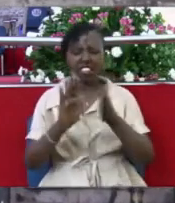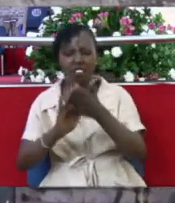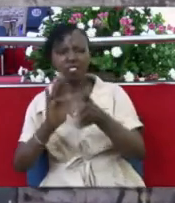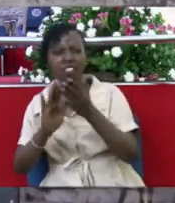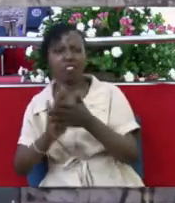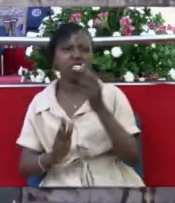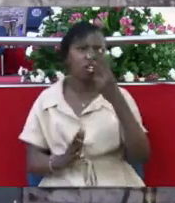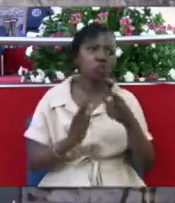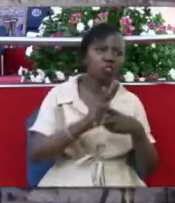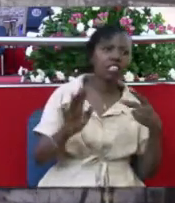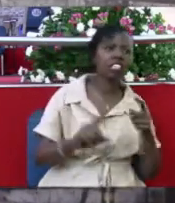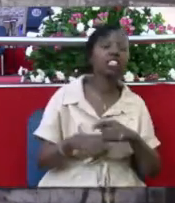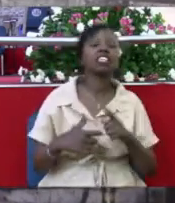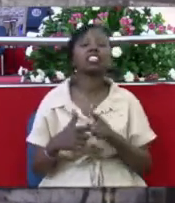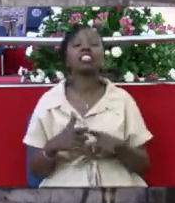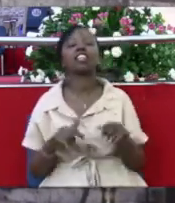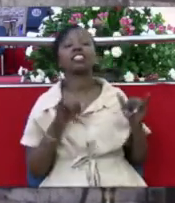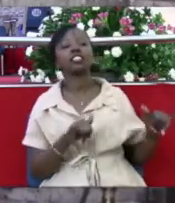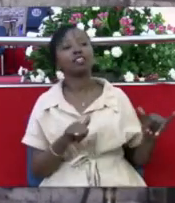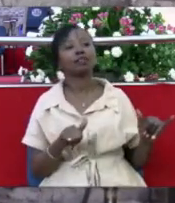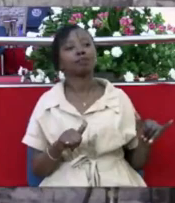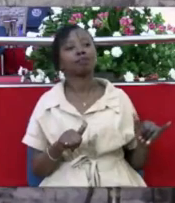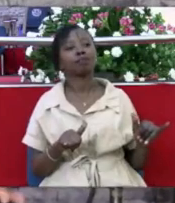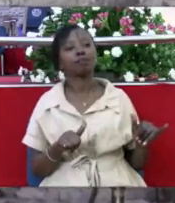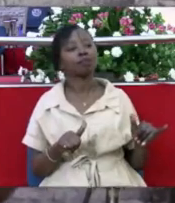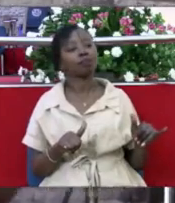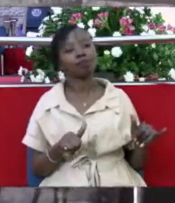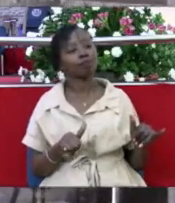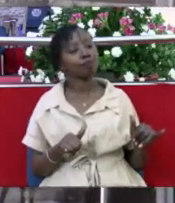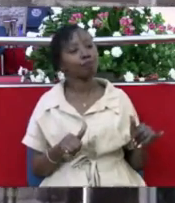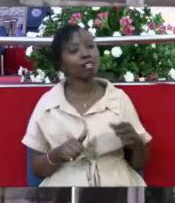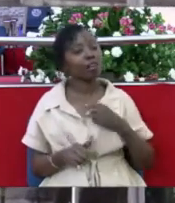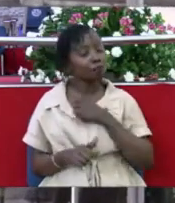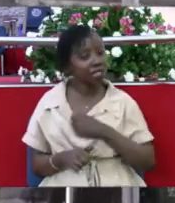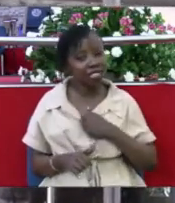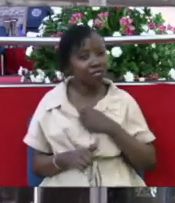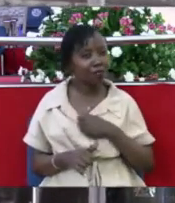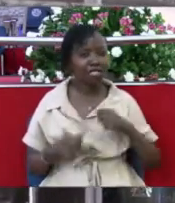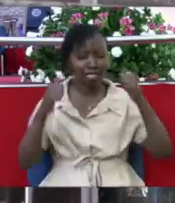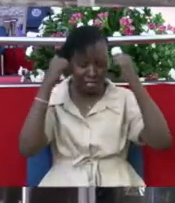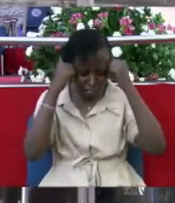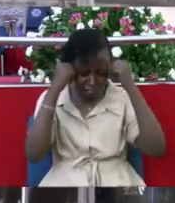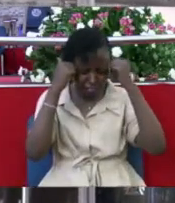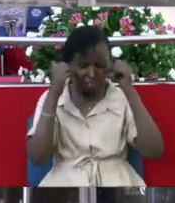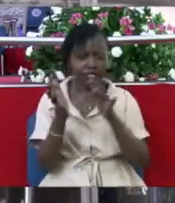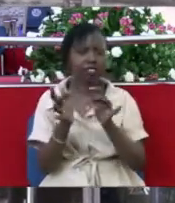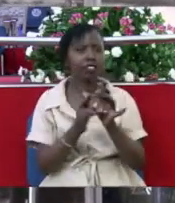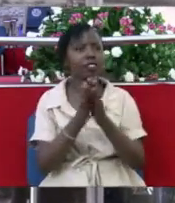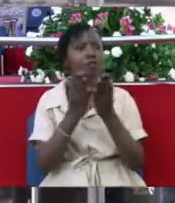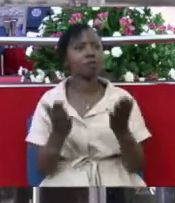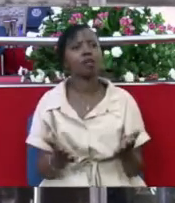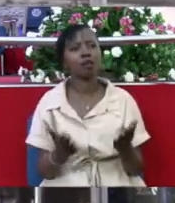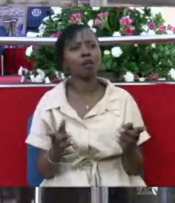today, and then I'm good. Ama kwa haraka tu na papasa. Oh, let us awaken and study our Bible. Wacha tusome maandiko. Let us meditate